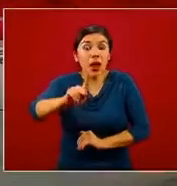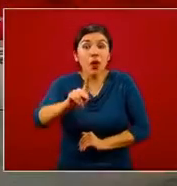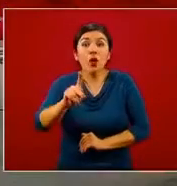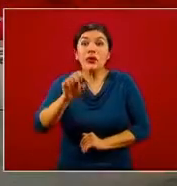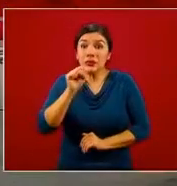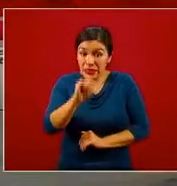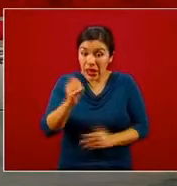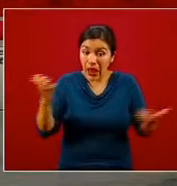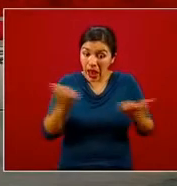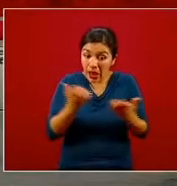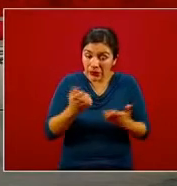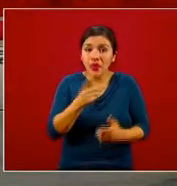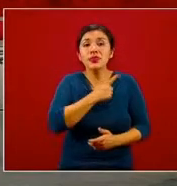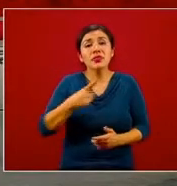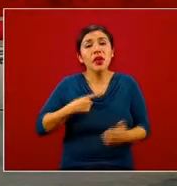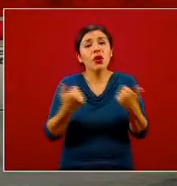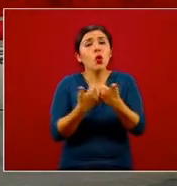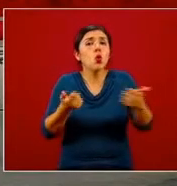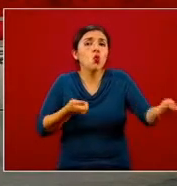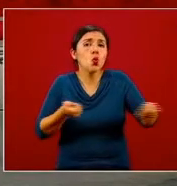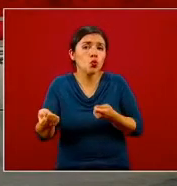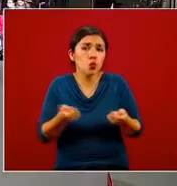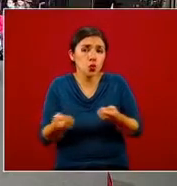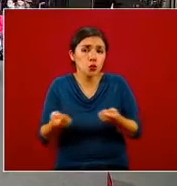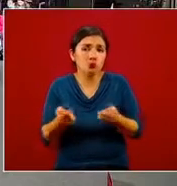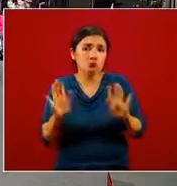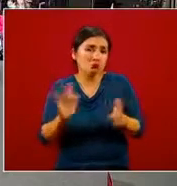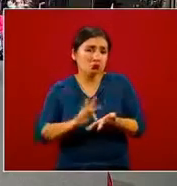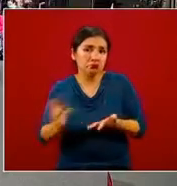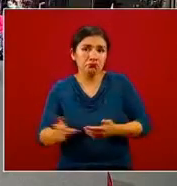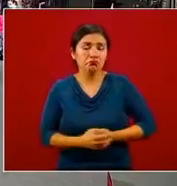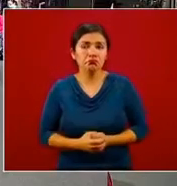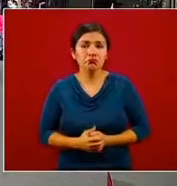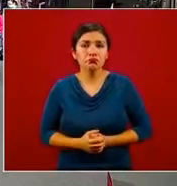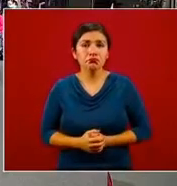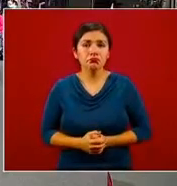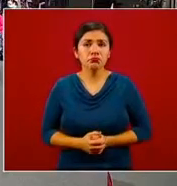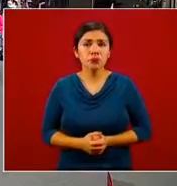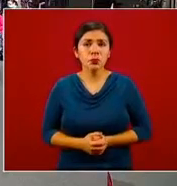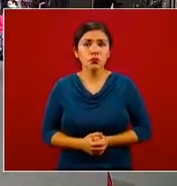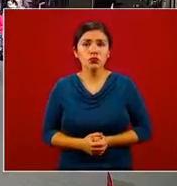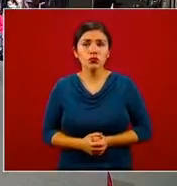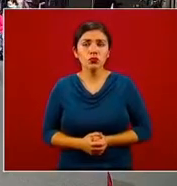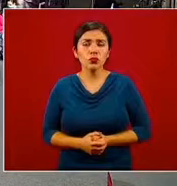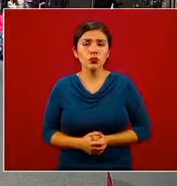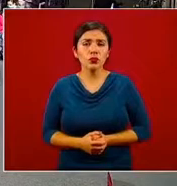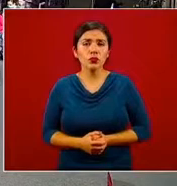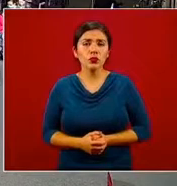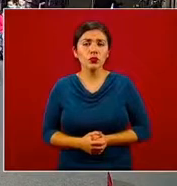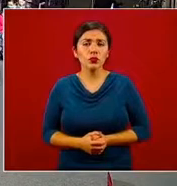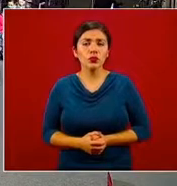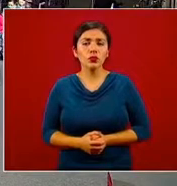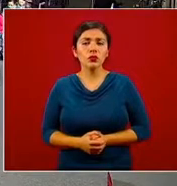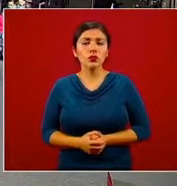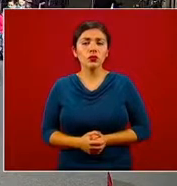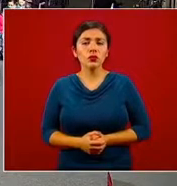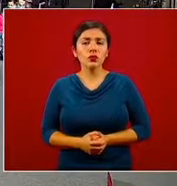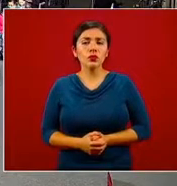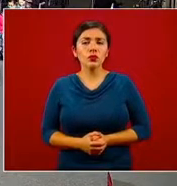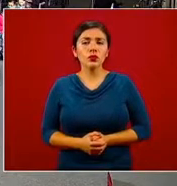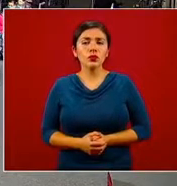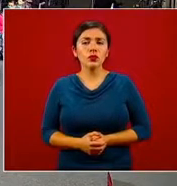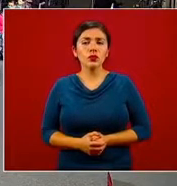many more too. So those activities will continue and have continued, but they have to be carried